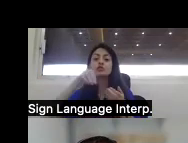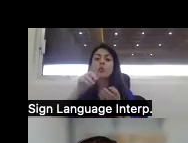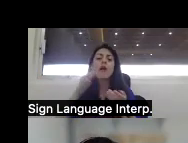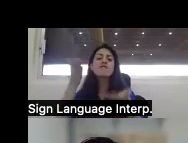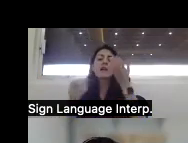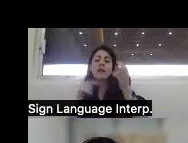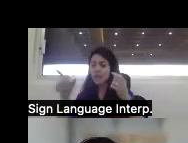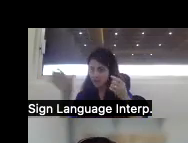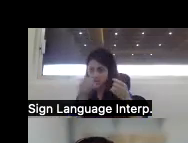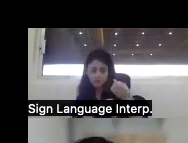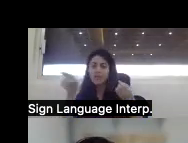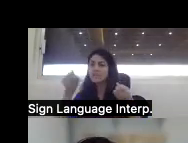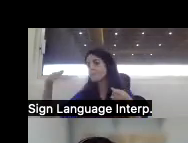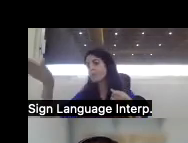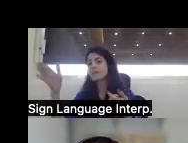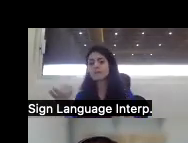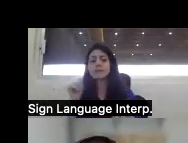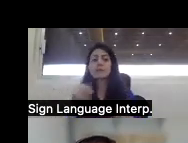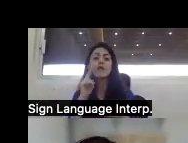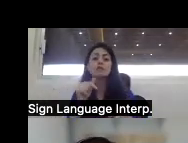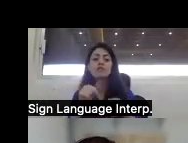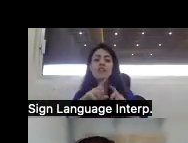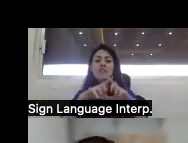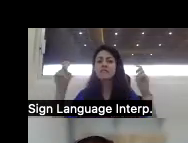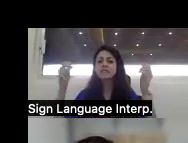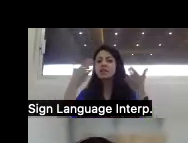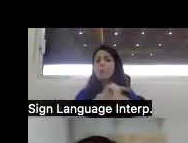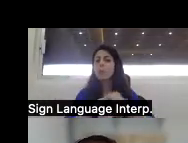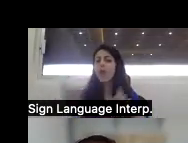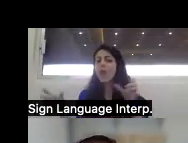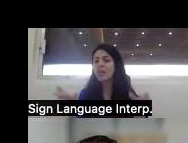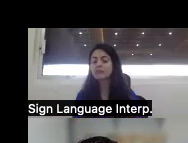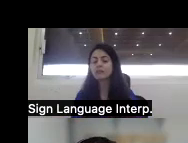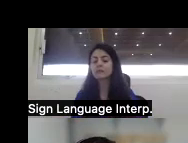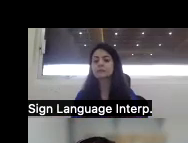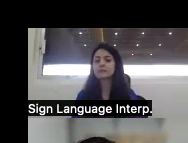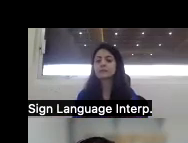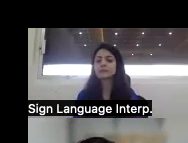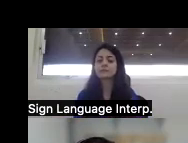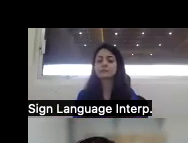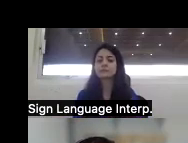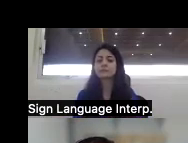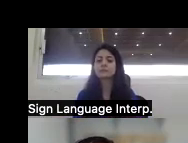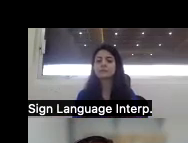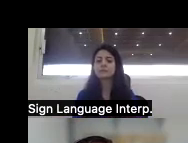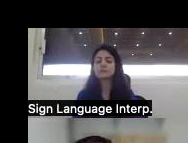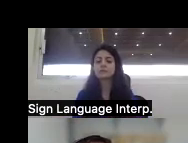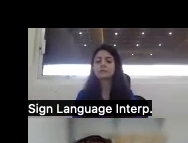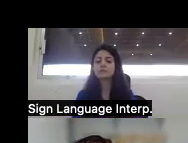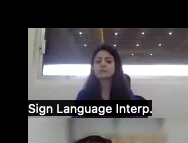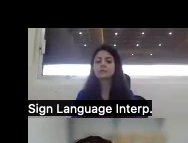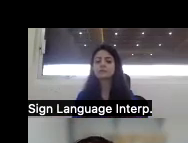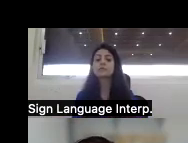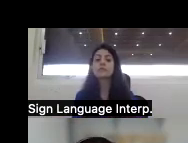how dynamic poverty is, and so how much these safety nets are constantly chasing a